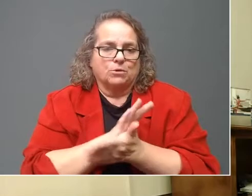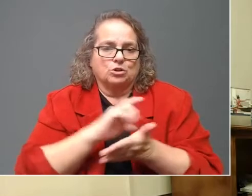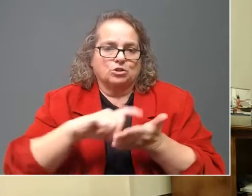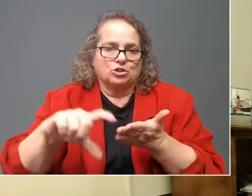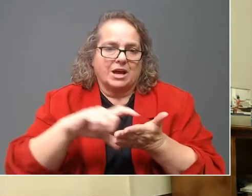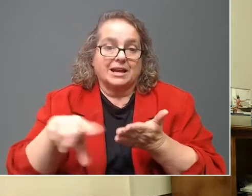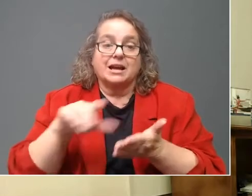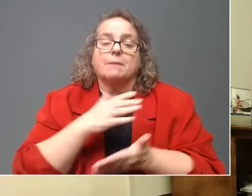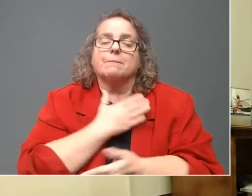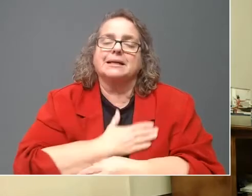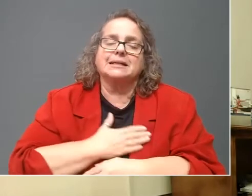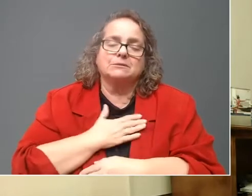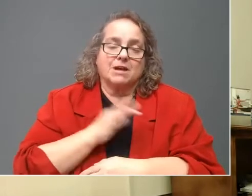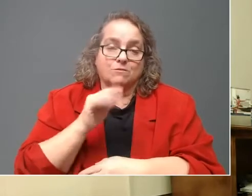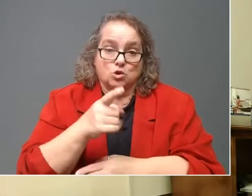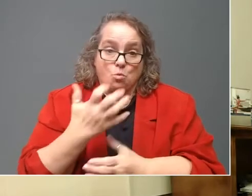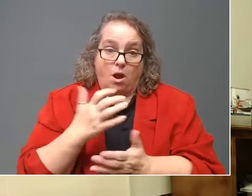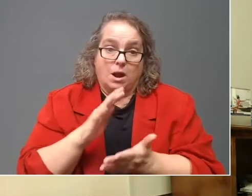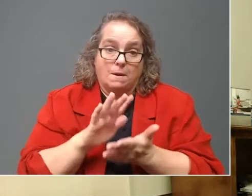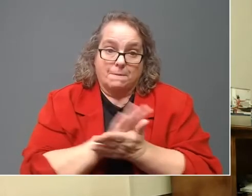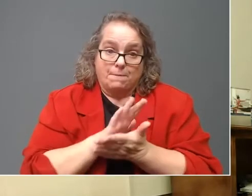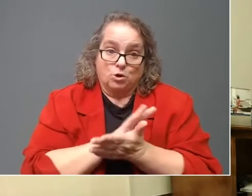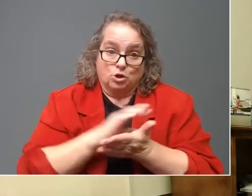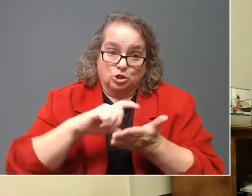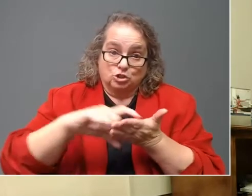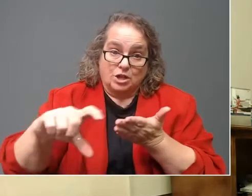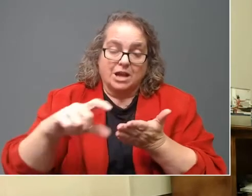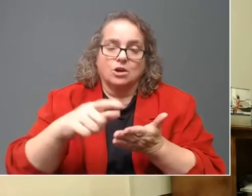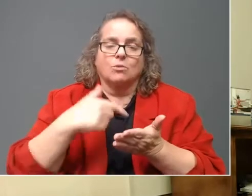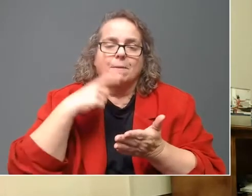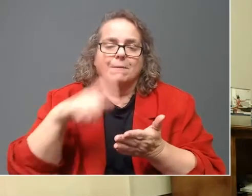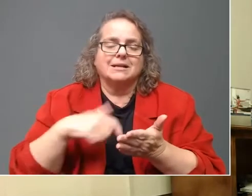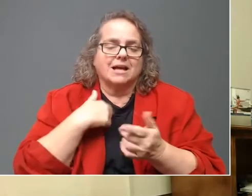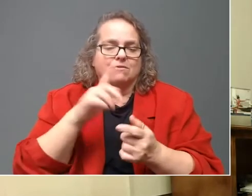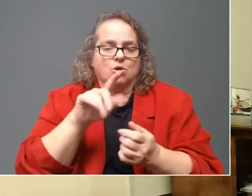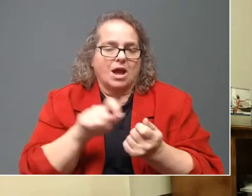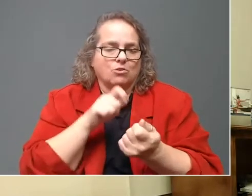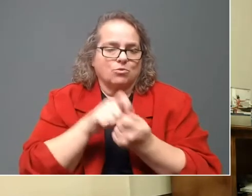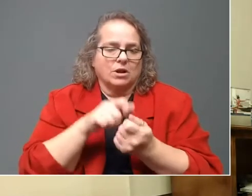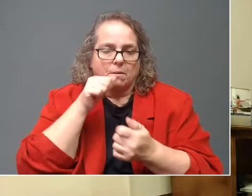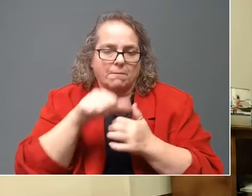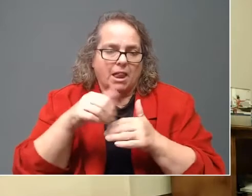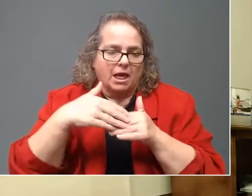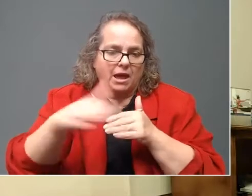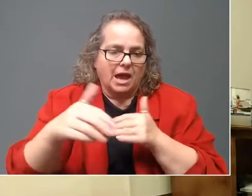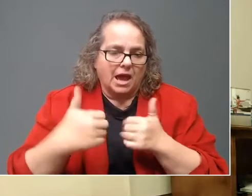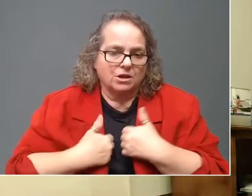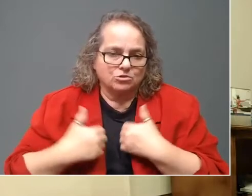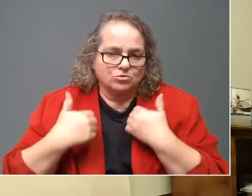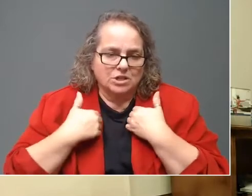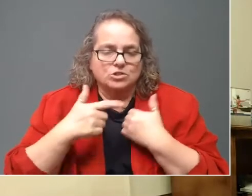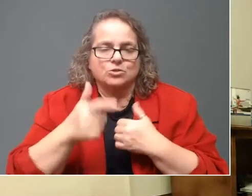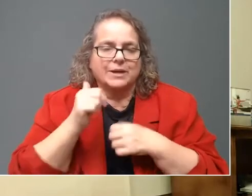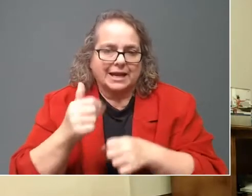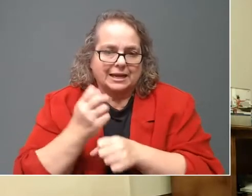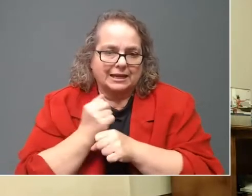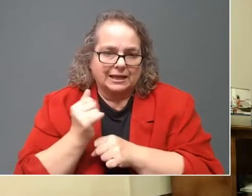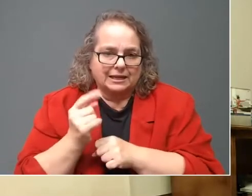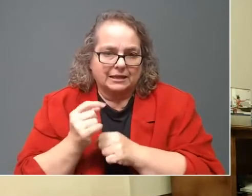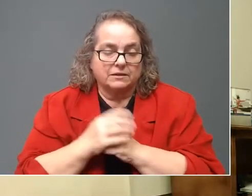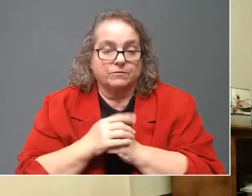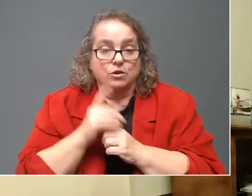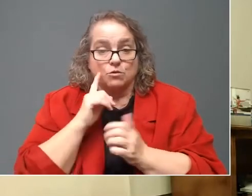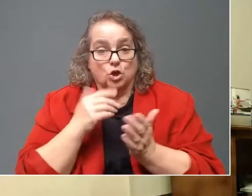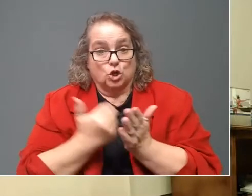check, make sure that we have your accurate mailing address so that you can get that in a timely manner. And for new claimants after